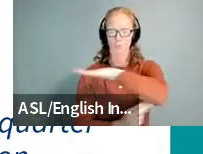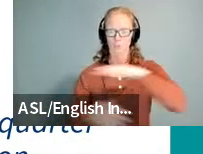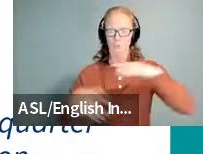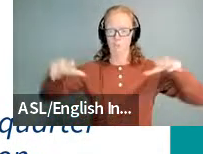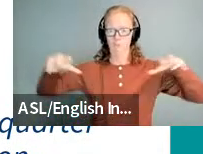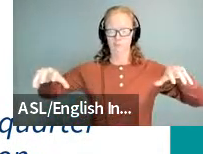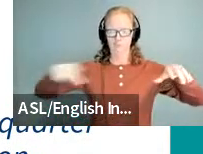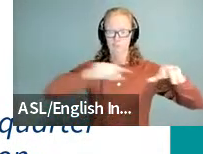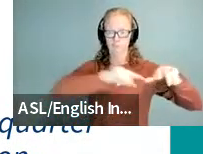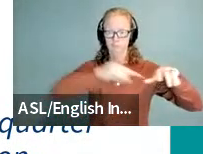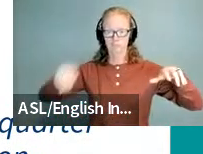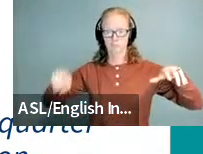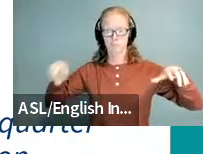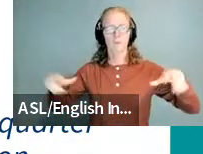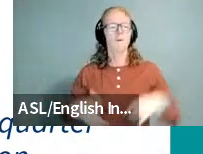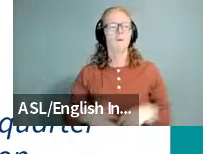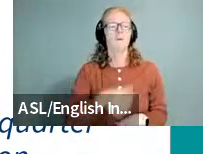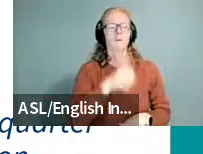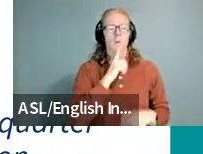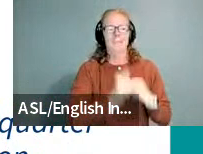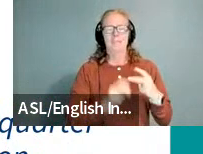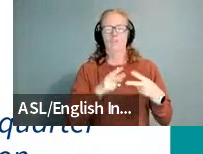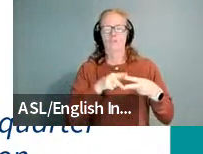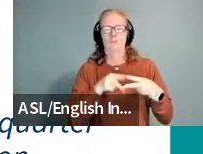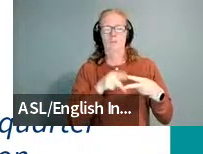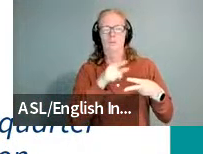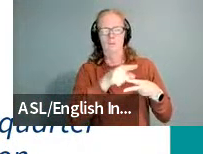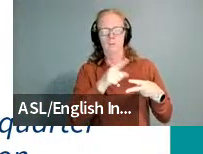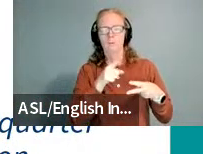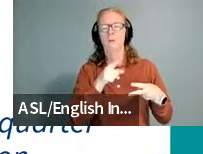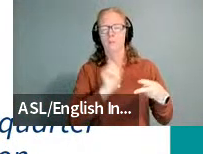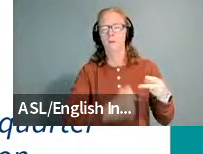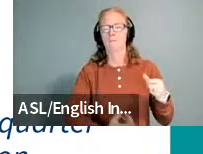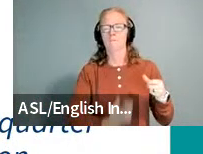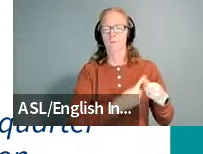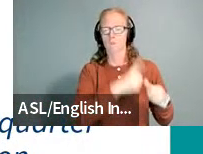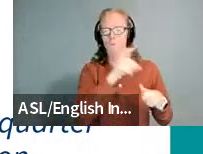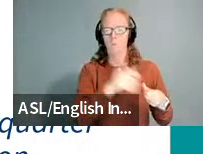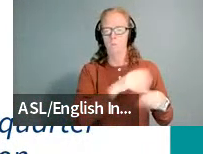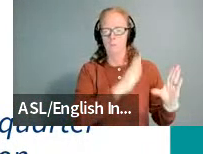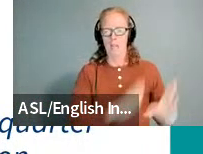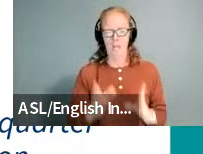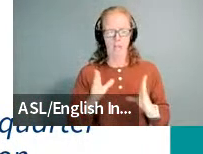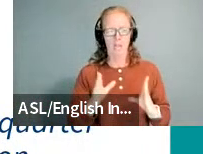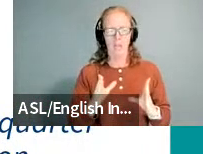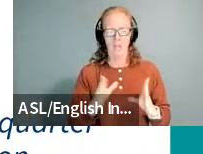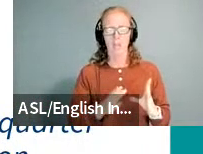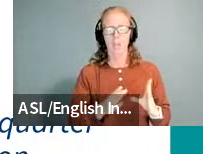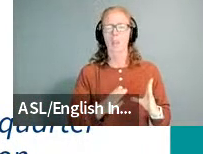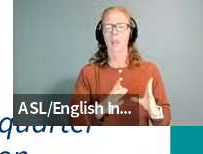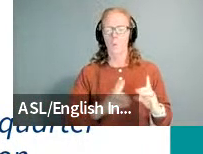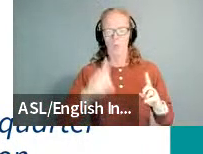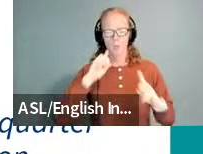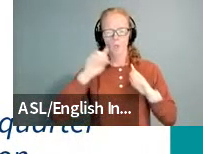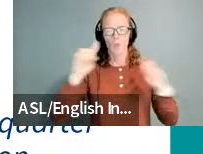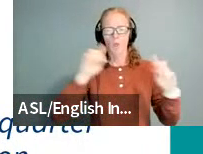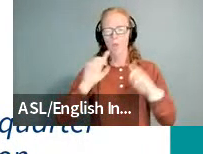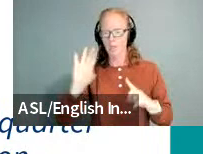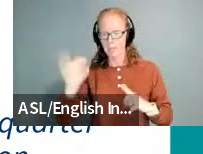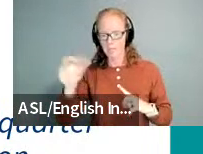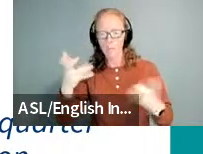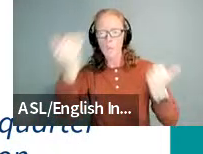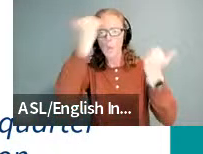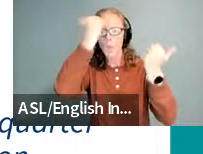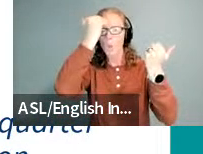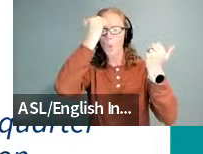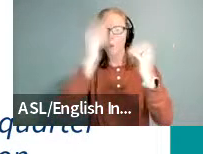these elements that have been outlined within kind of our Q1 work plan are items that we've heard that the CAG is interested in